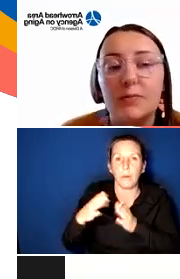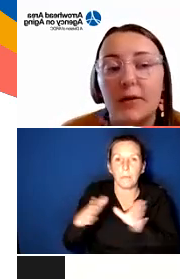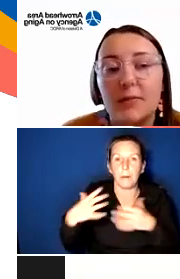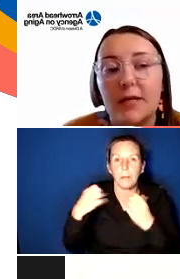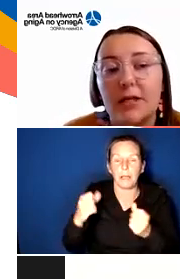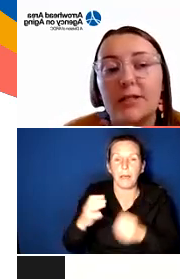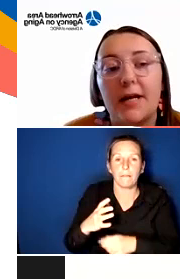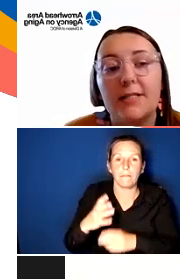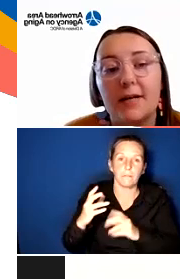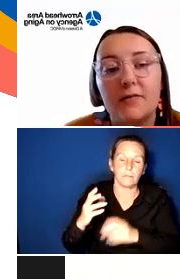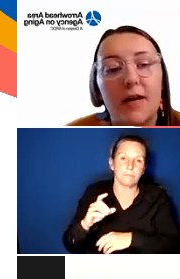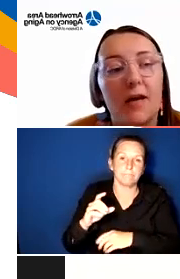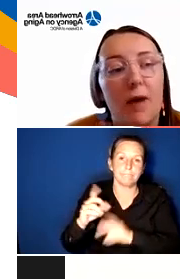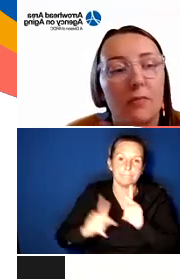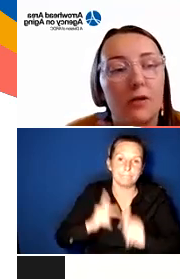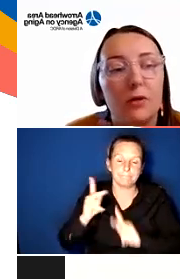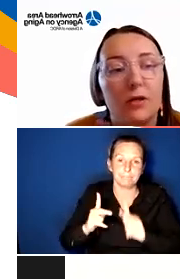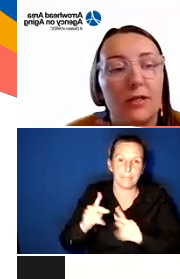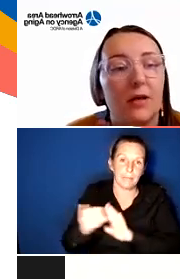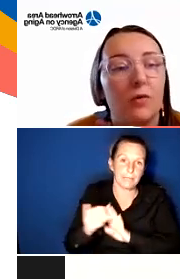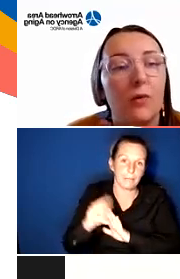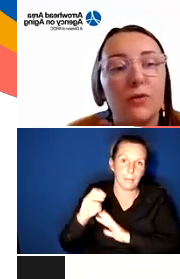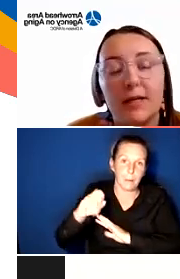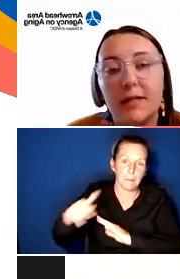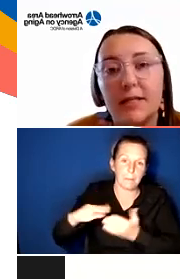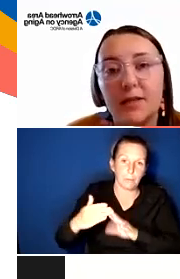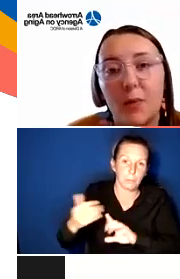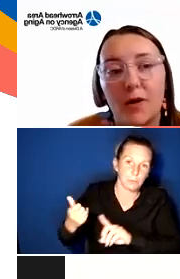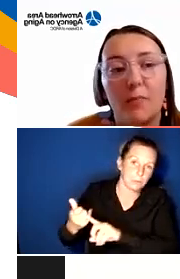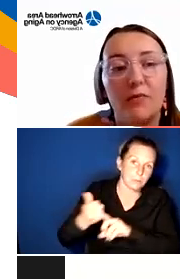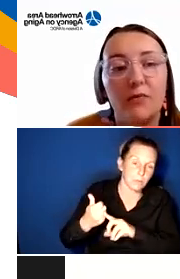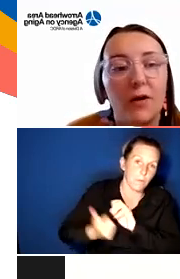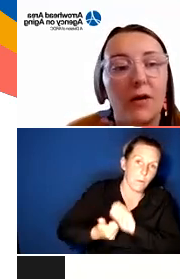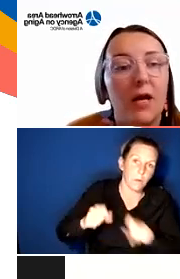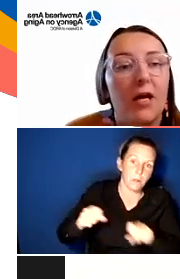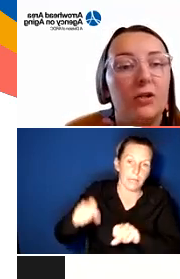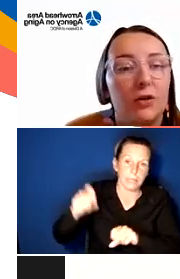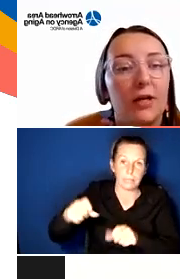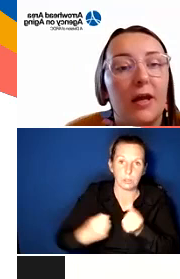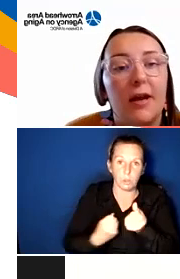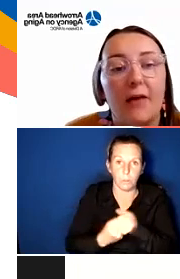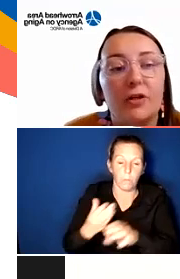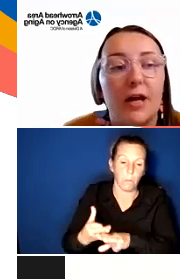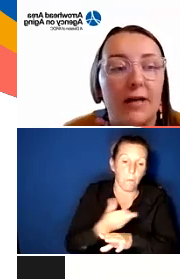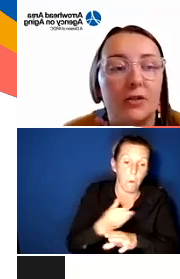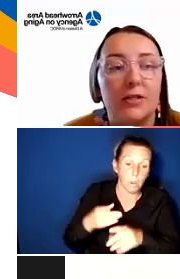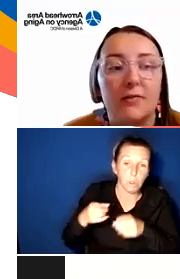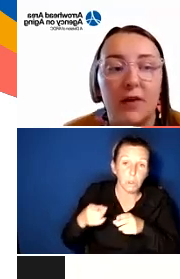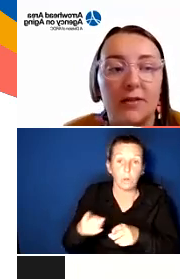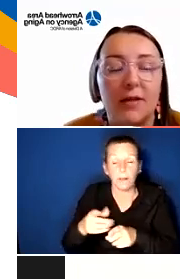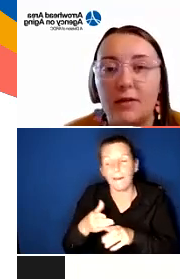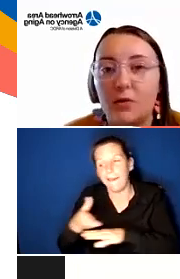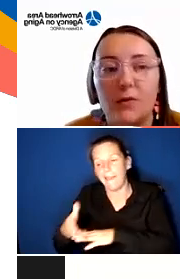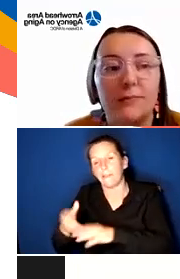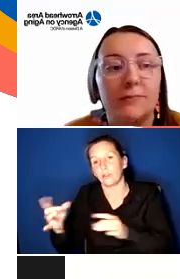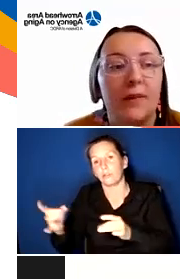emergency response planners identify and map the communities that will most likely need support before, during, and after a hazardous